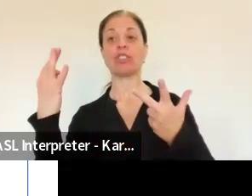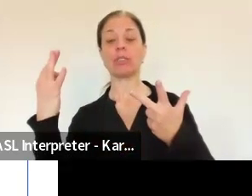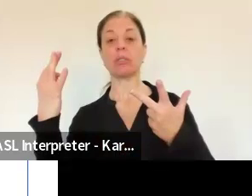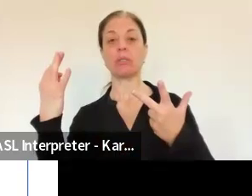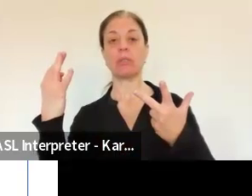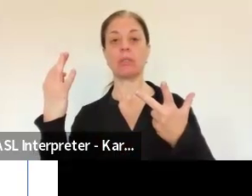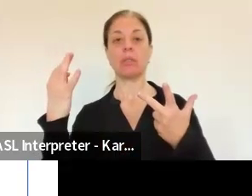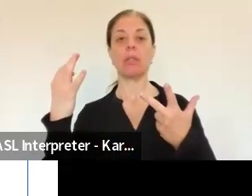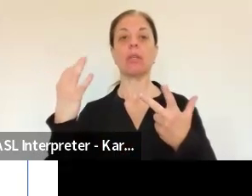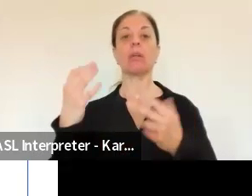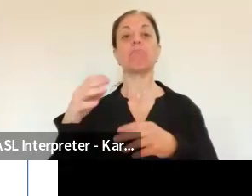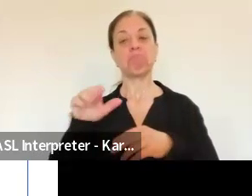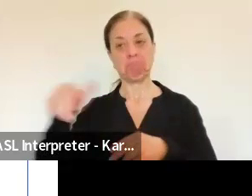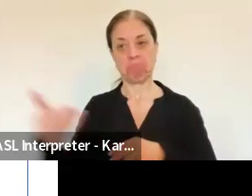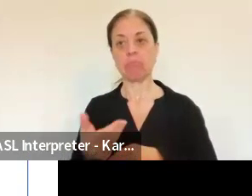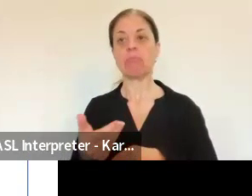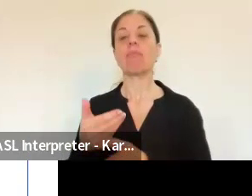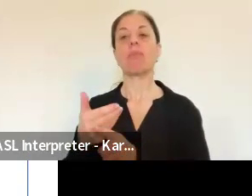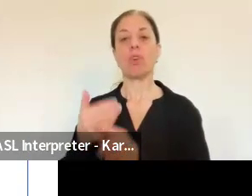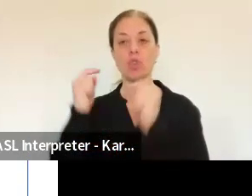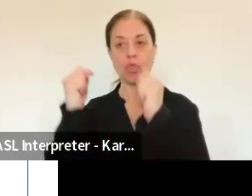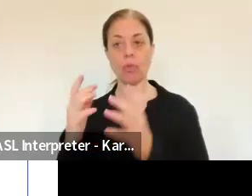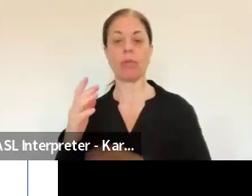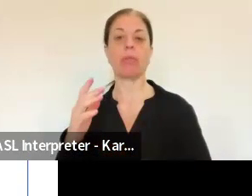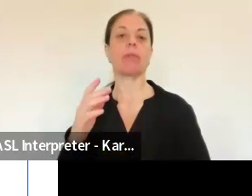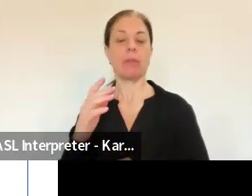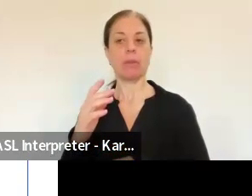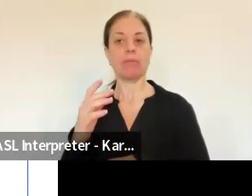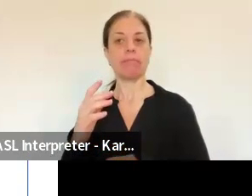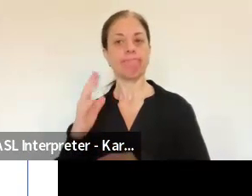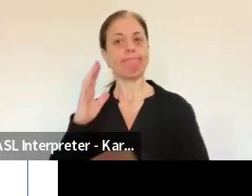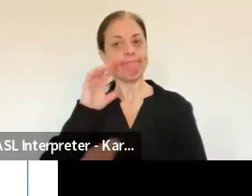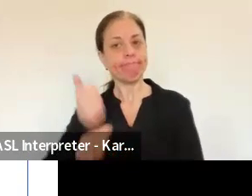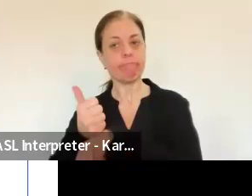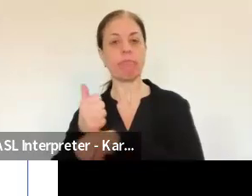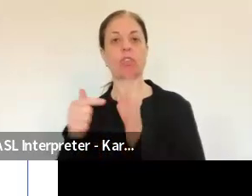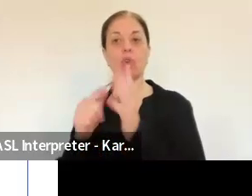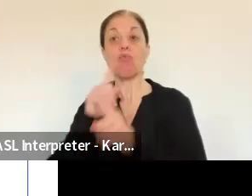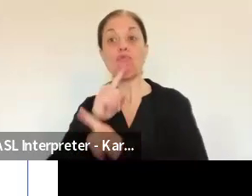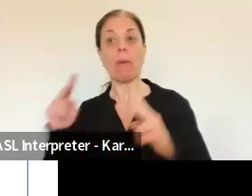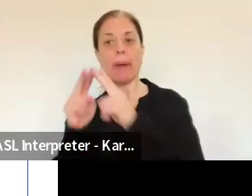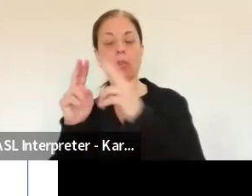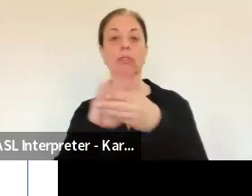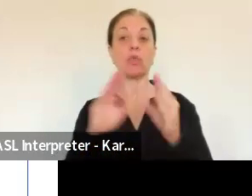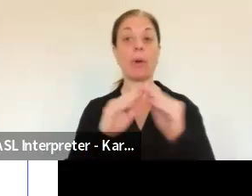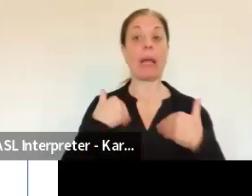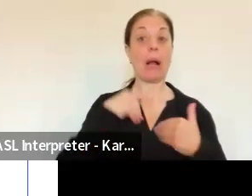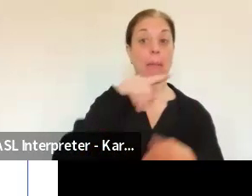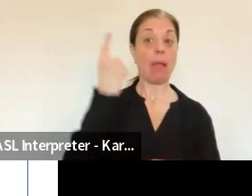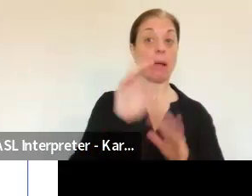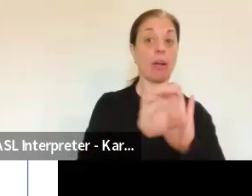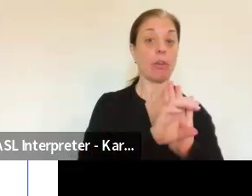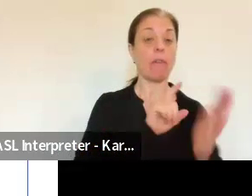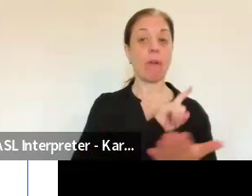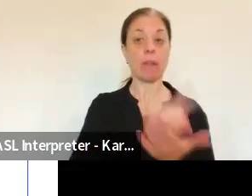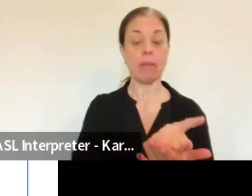Cue a cute tutor who's determined to show Whitney the real Paris. This is a story that features a young Black character falling in love